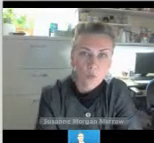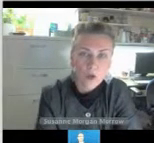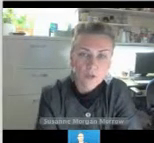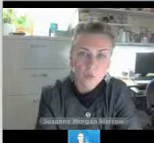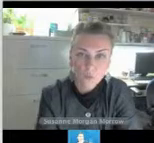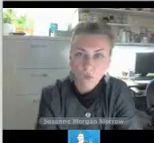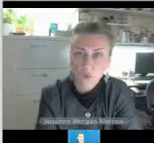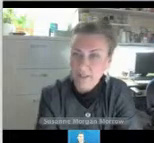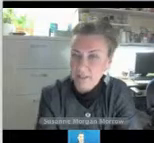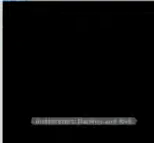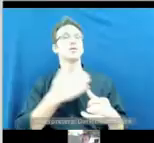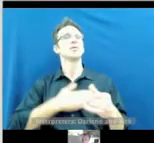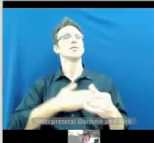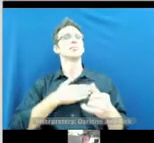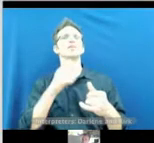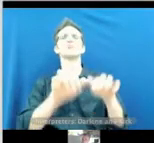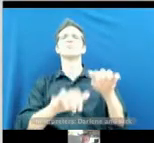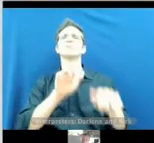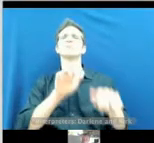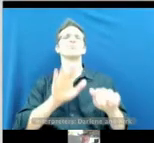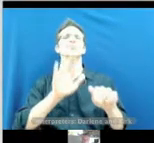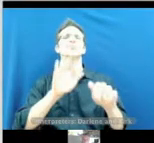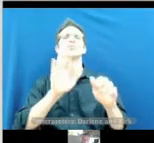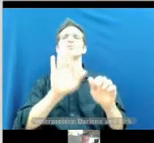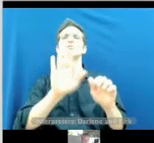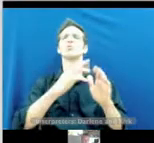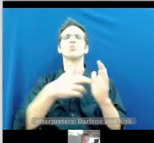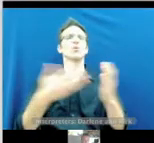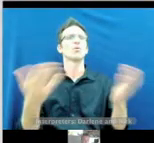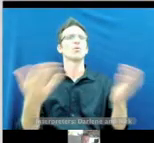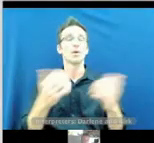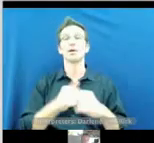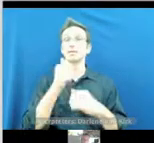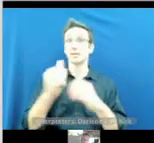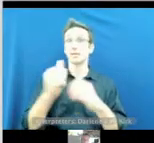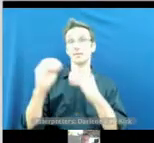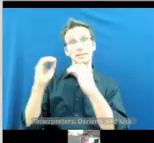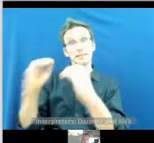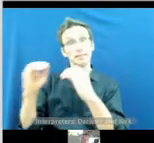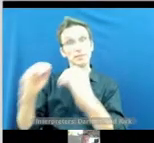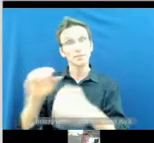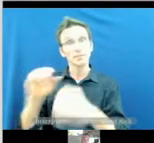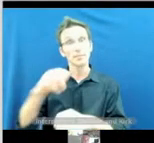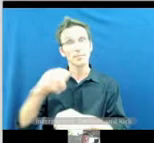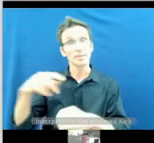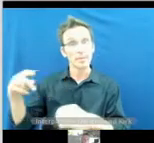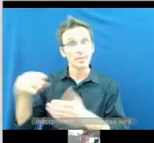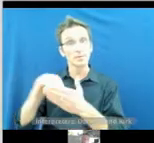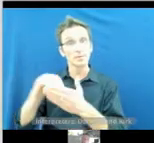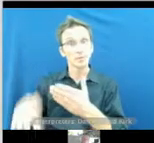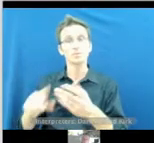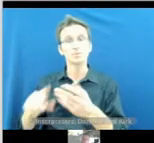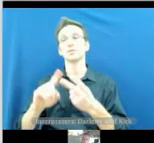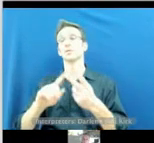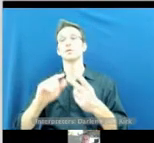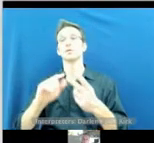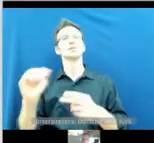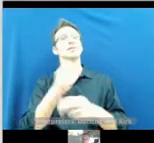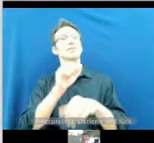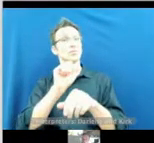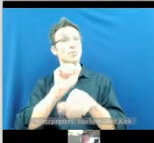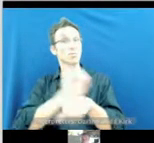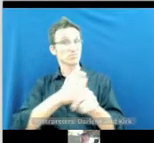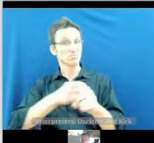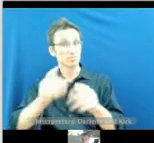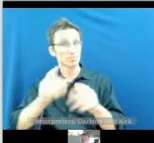indicate what your role is, if you are an interpreter educator, if you are a working interpreter, or a